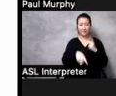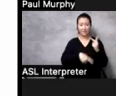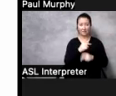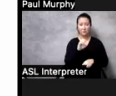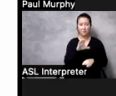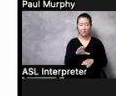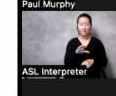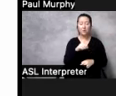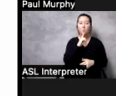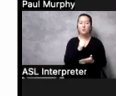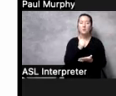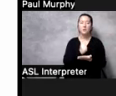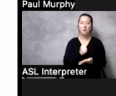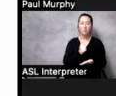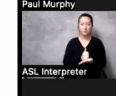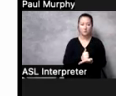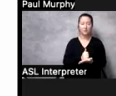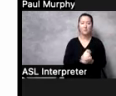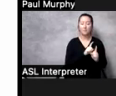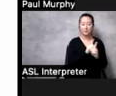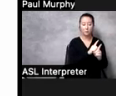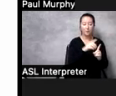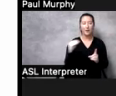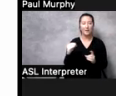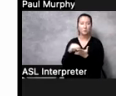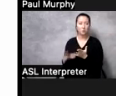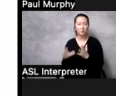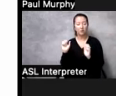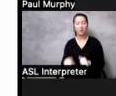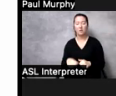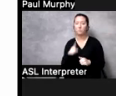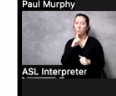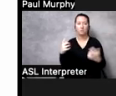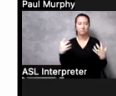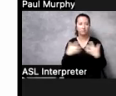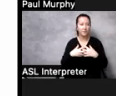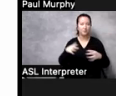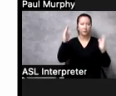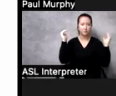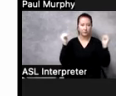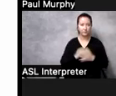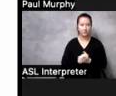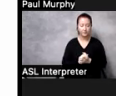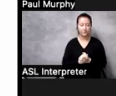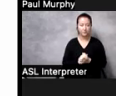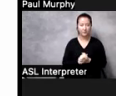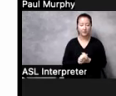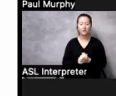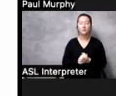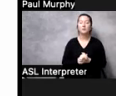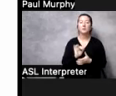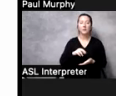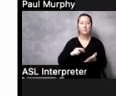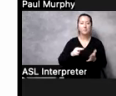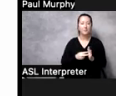document, helps the mentor and mentee do that. And so in this way, we kind of preface